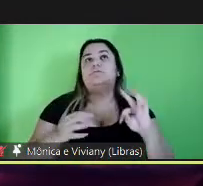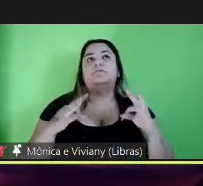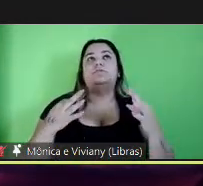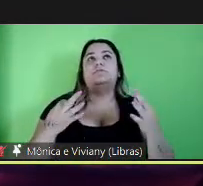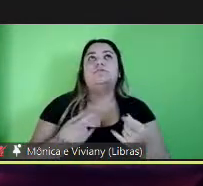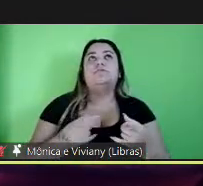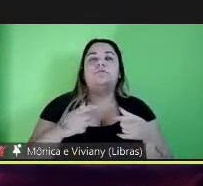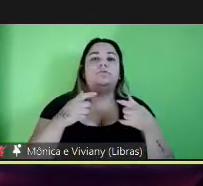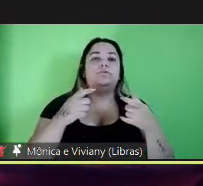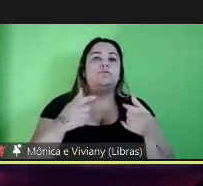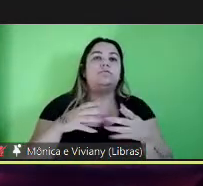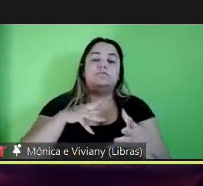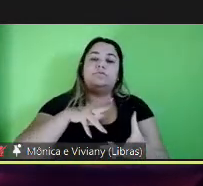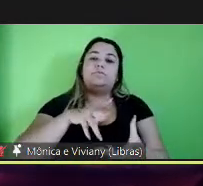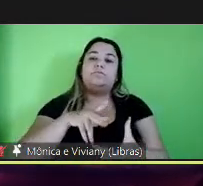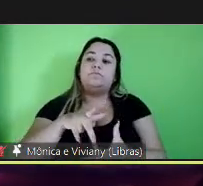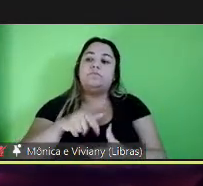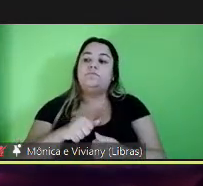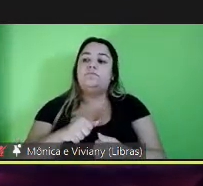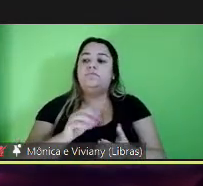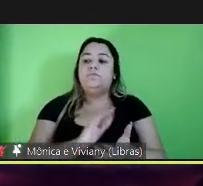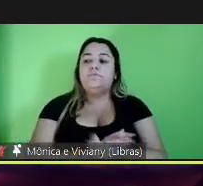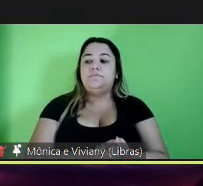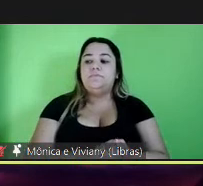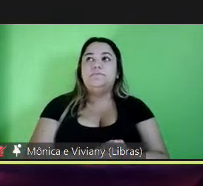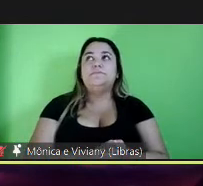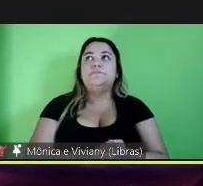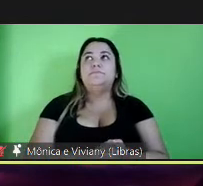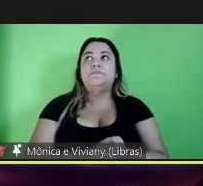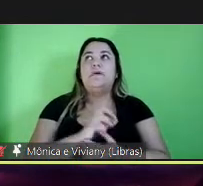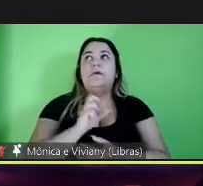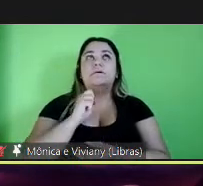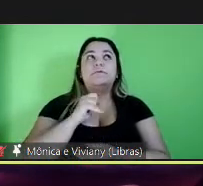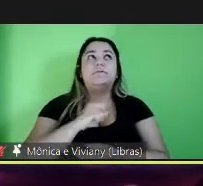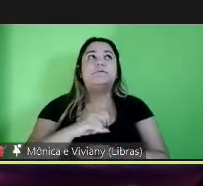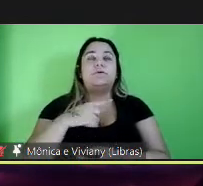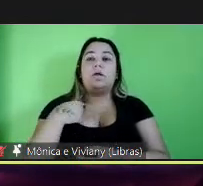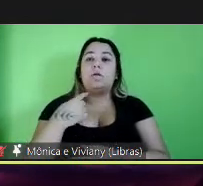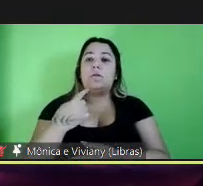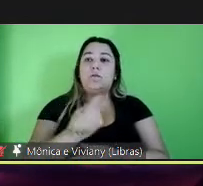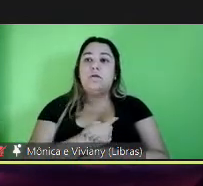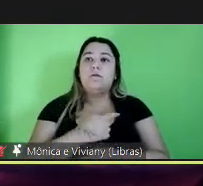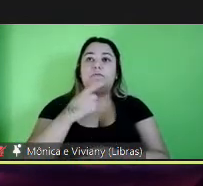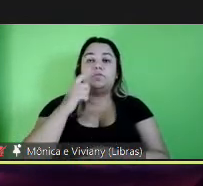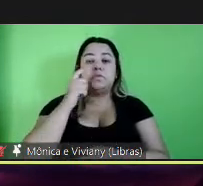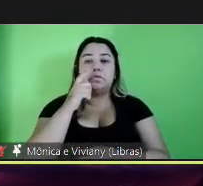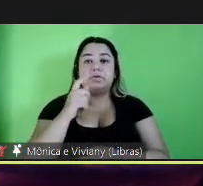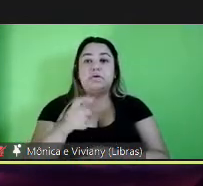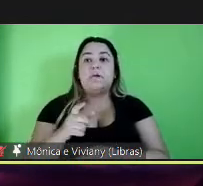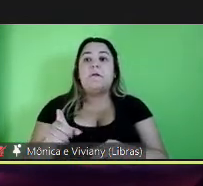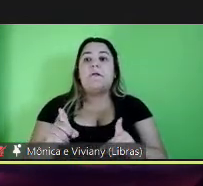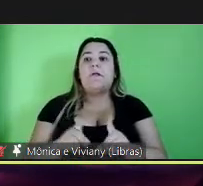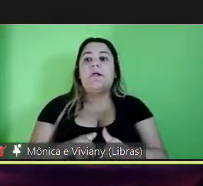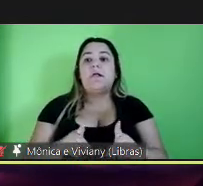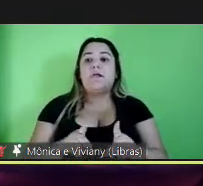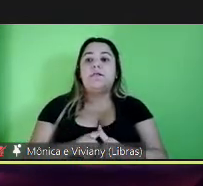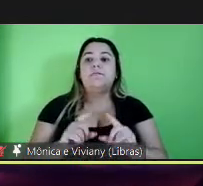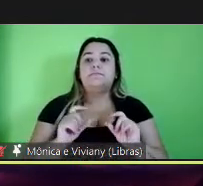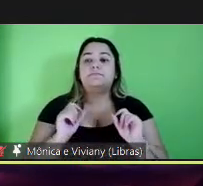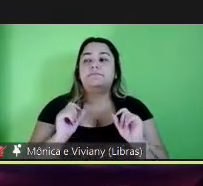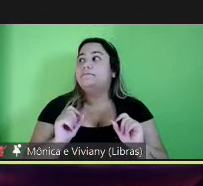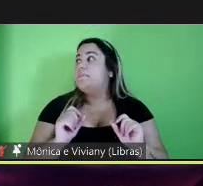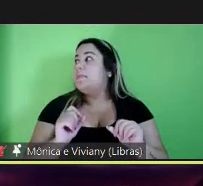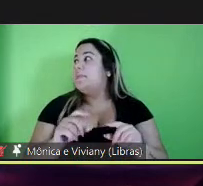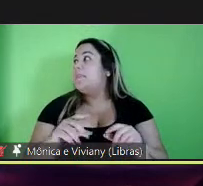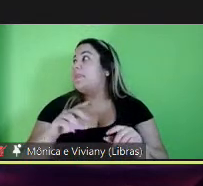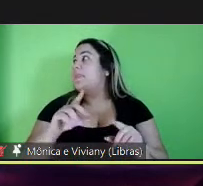ethnicities, etc. We look at those intersectionalities. We look at those cultures. And I bring in the word